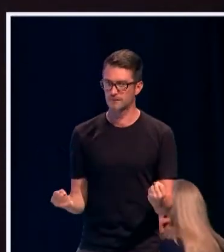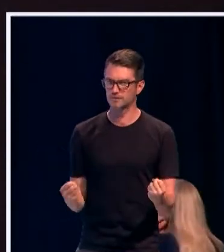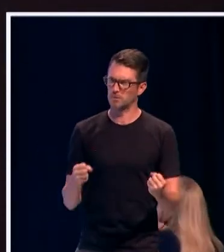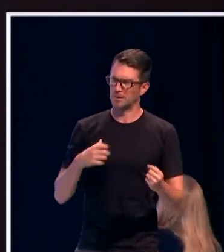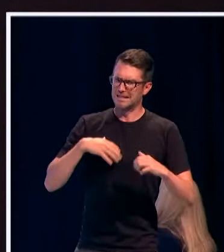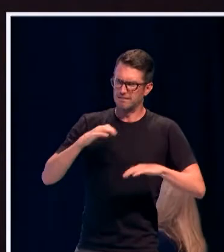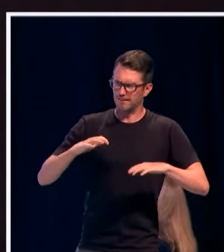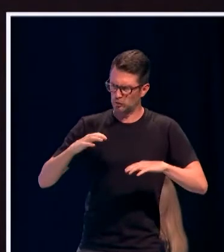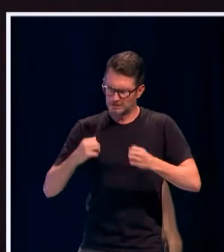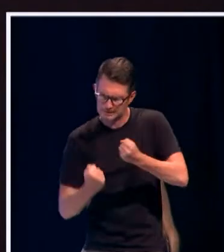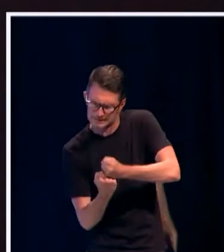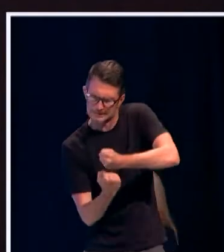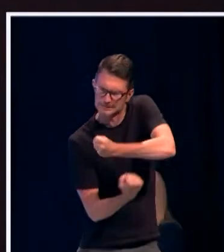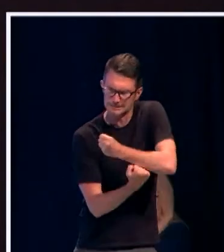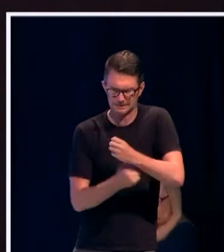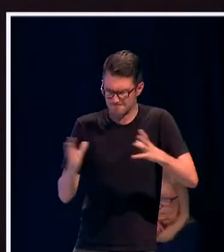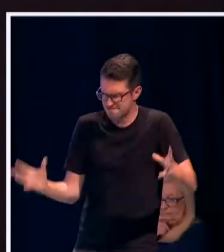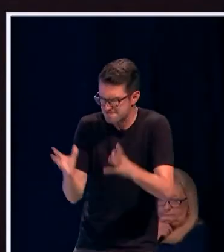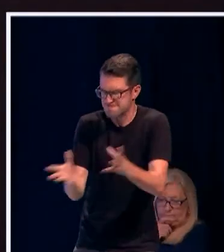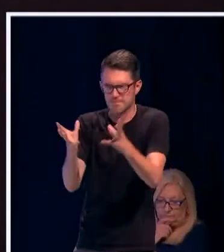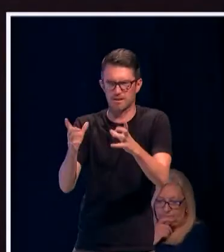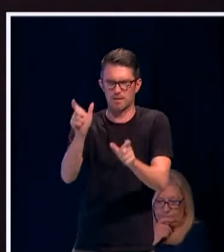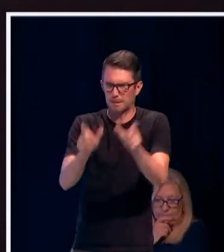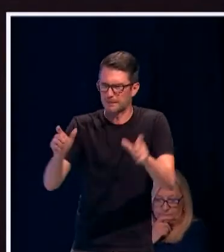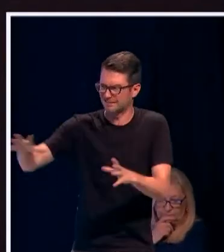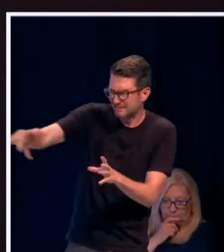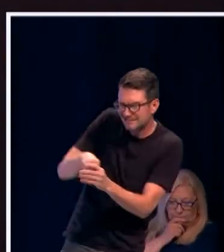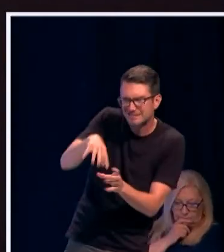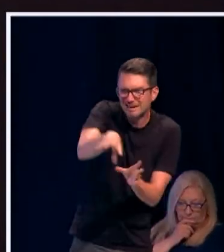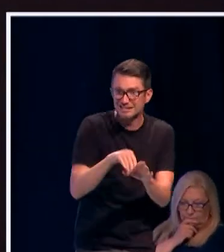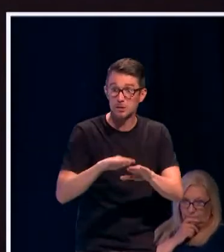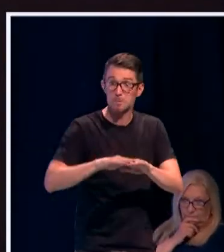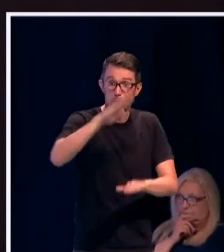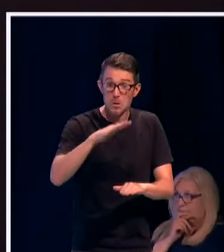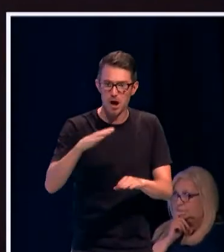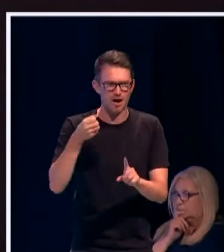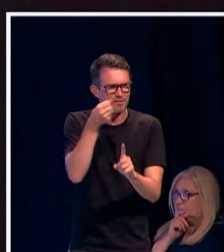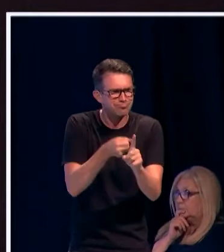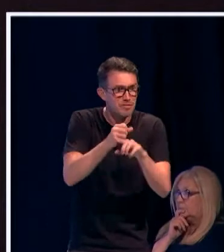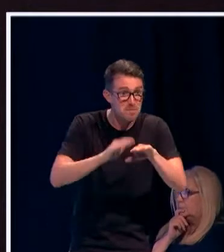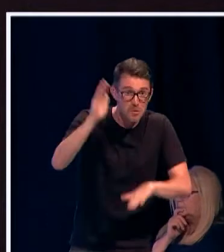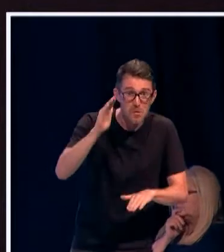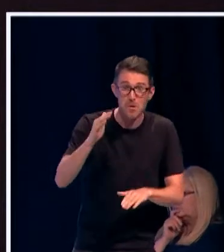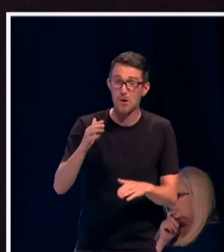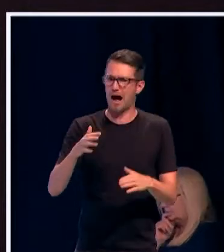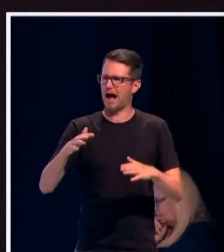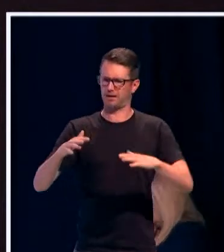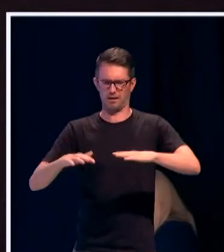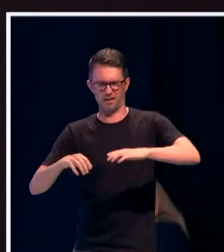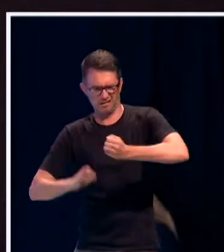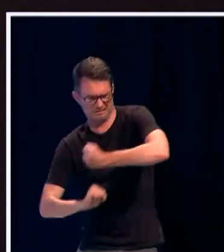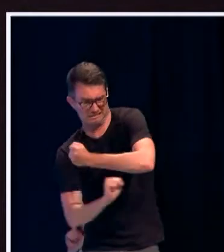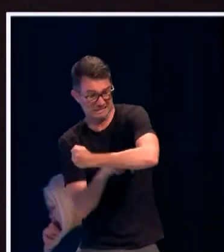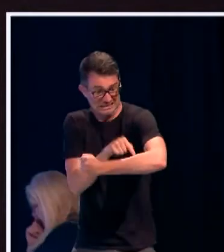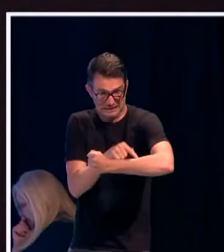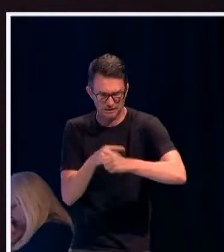behind. So to reach all these layers of challenges that we face on the ground, we know that we have to continue our